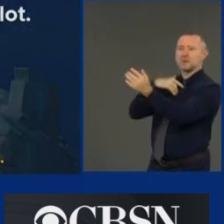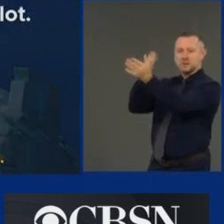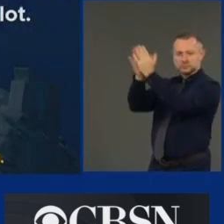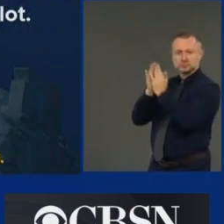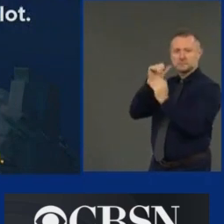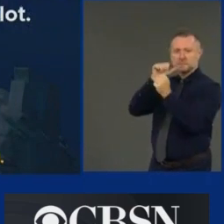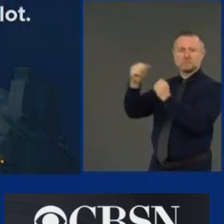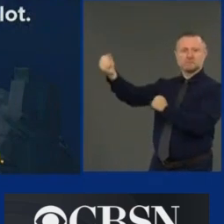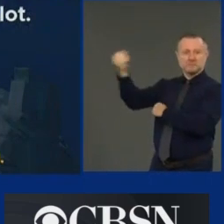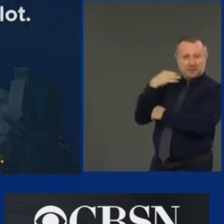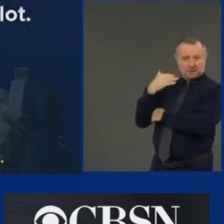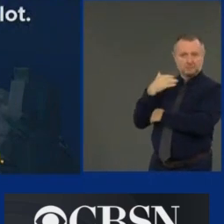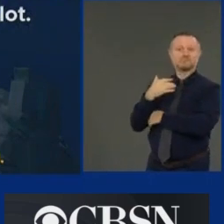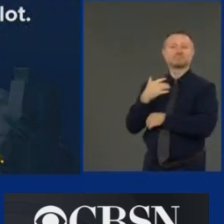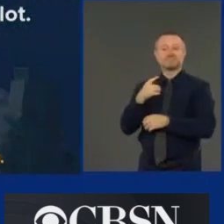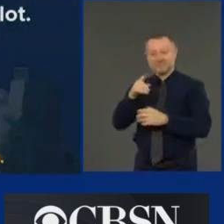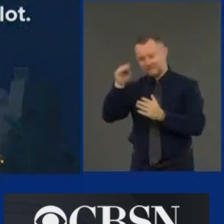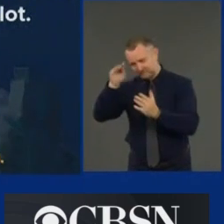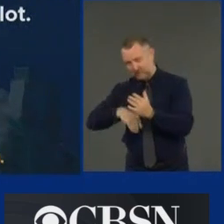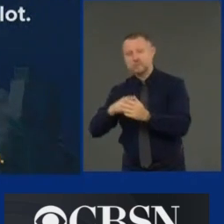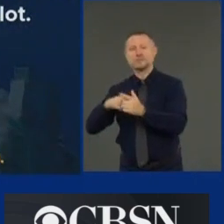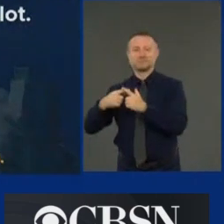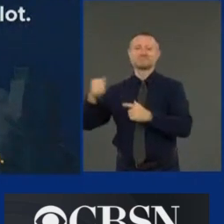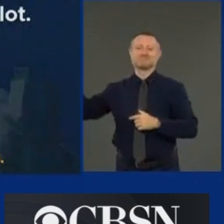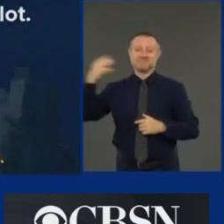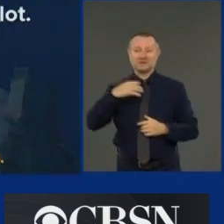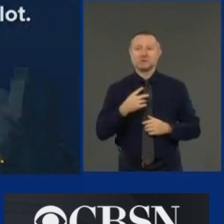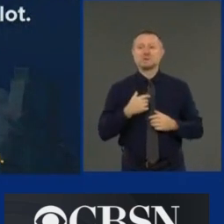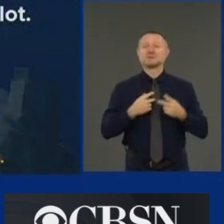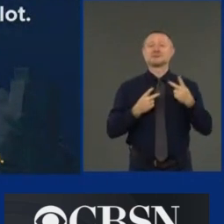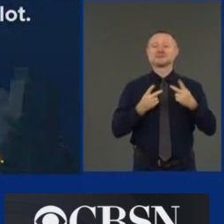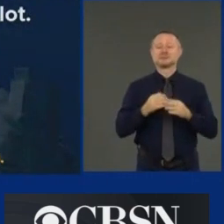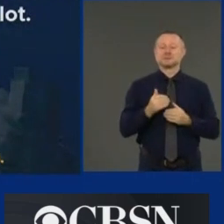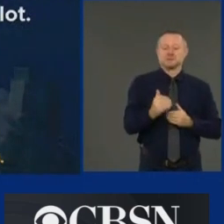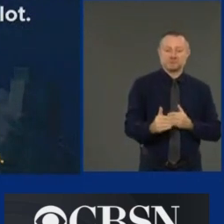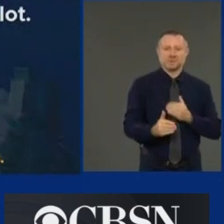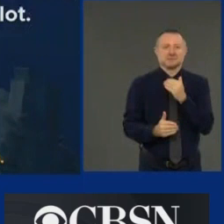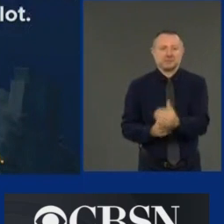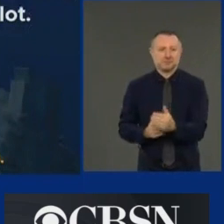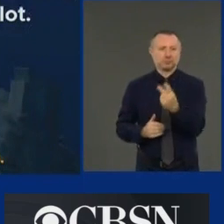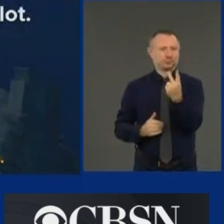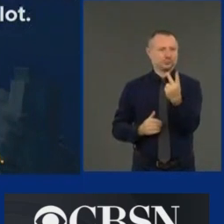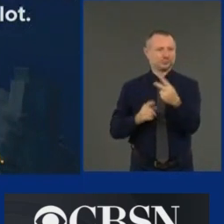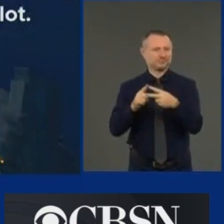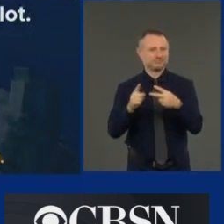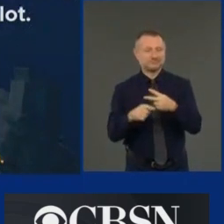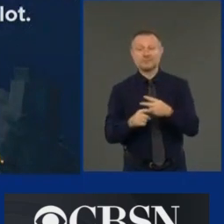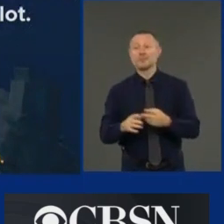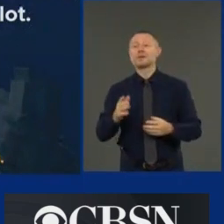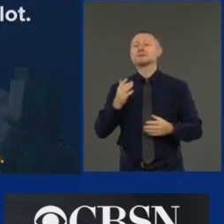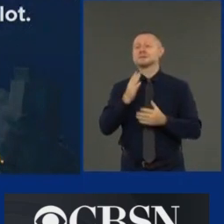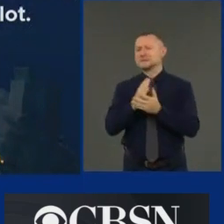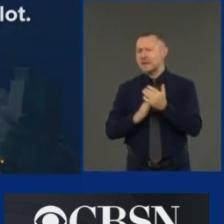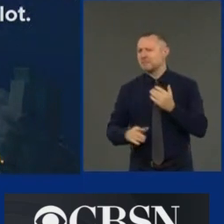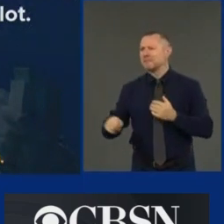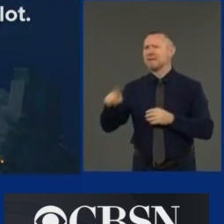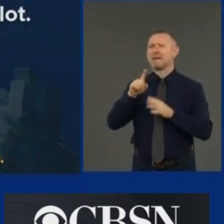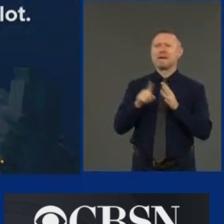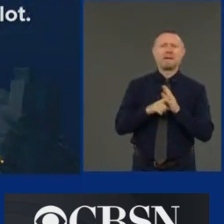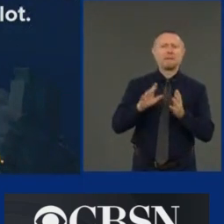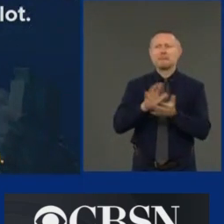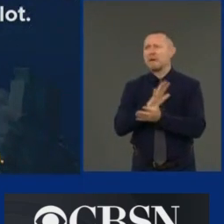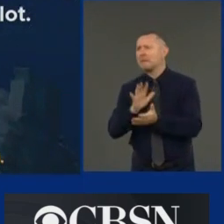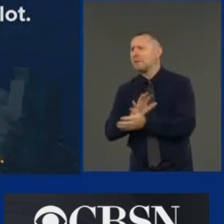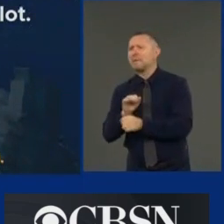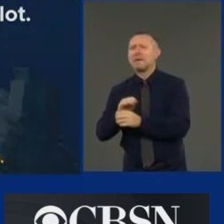out, you send it back. There are 2 steps to it. There have been issues about the paperwork that Board of